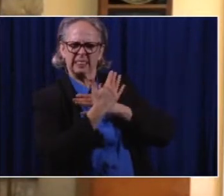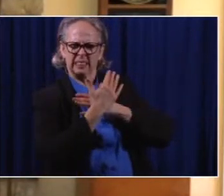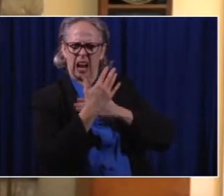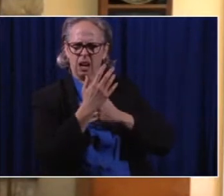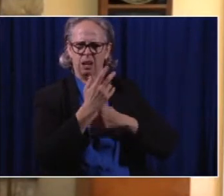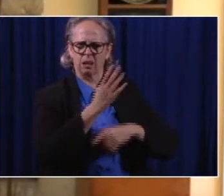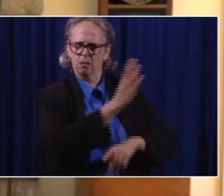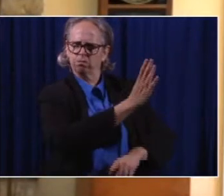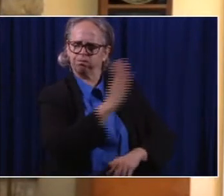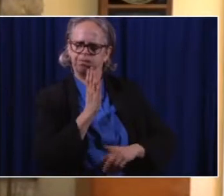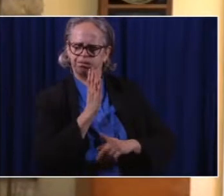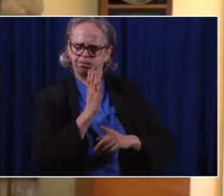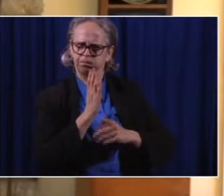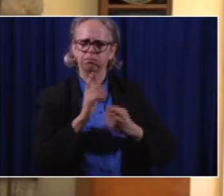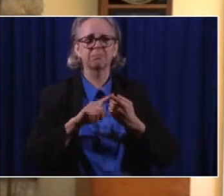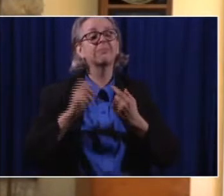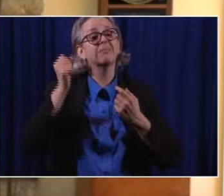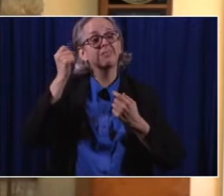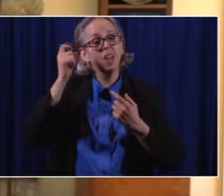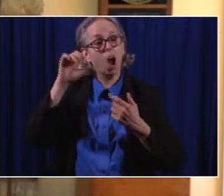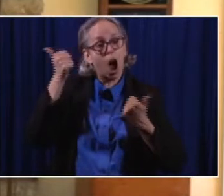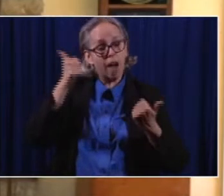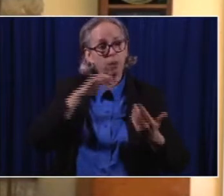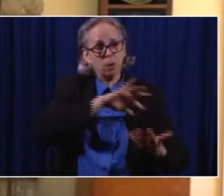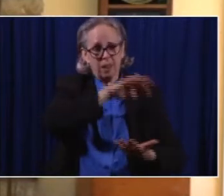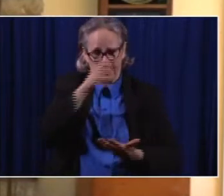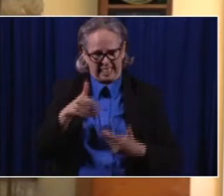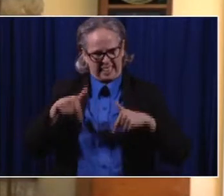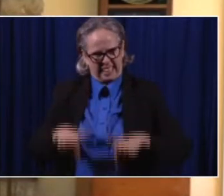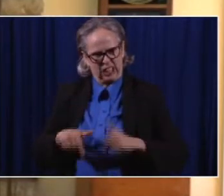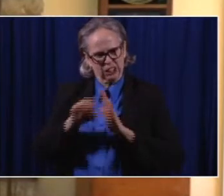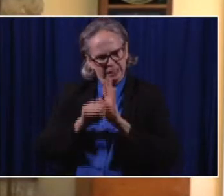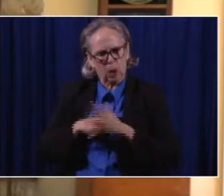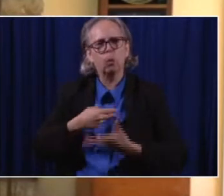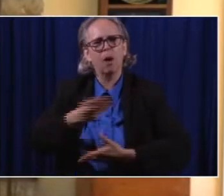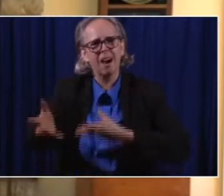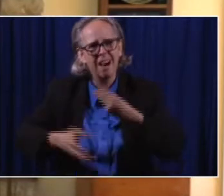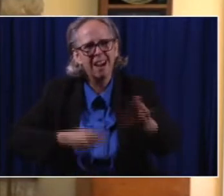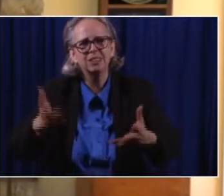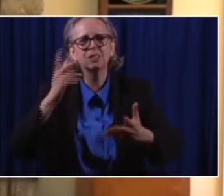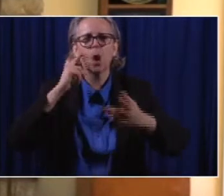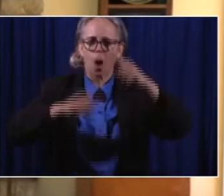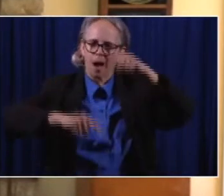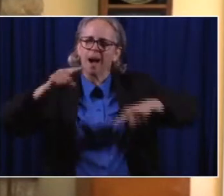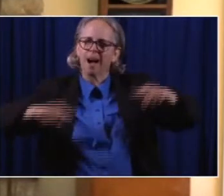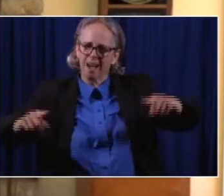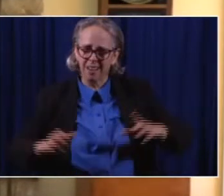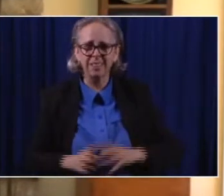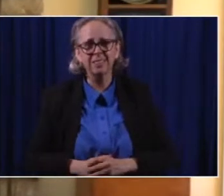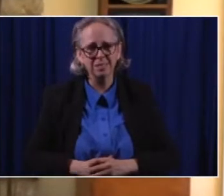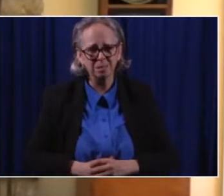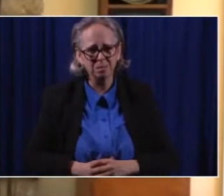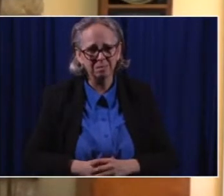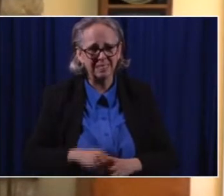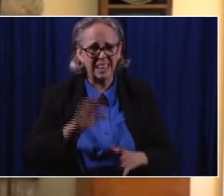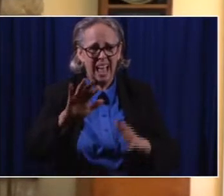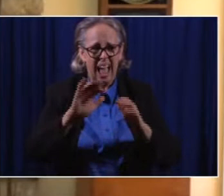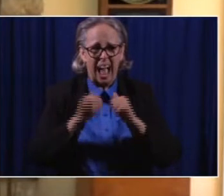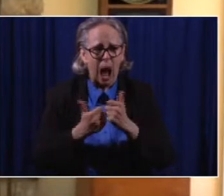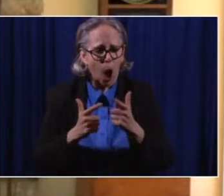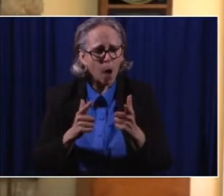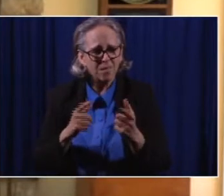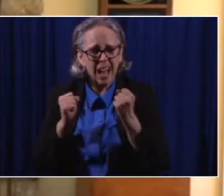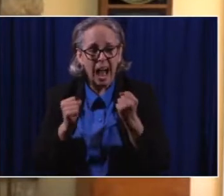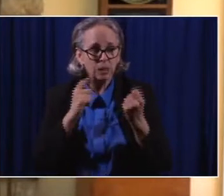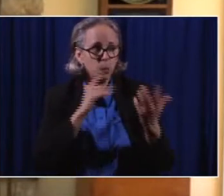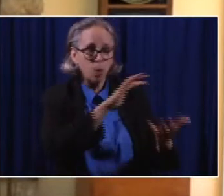is going to come through us, and we will make sure it is distributed. So I can't tell you how fast this will come out.